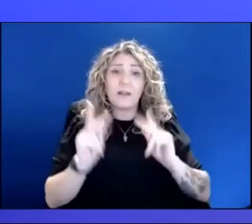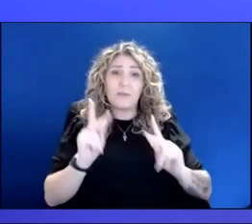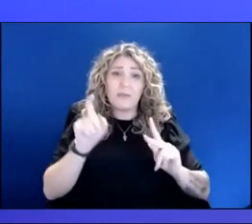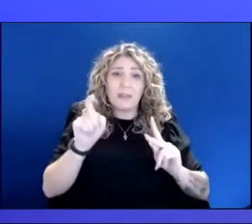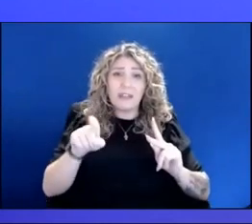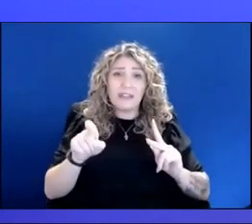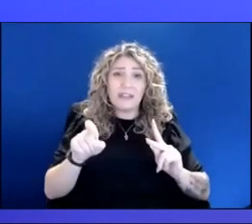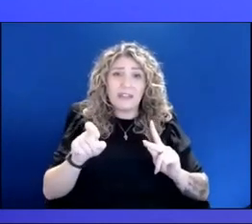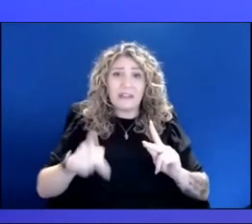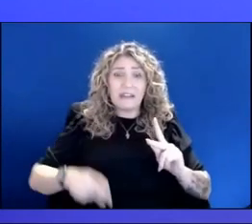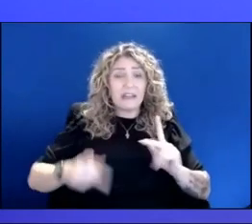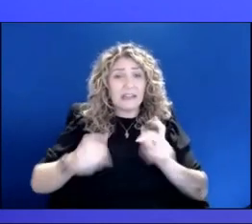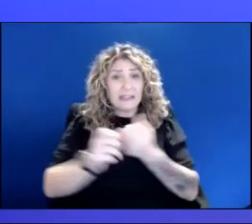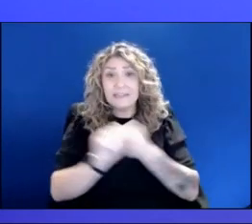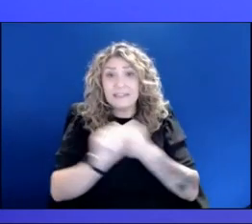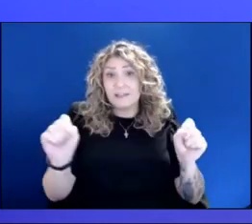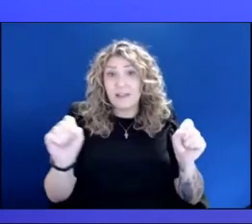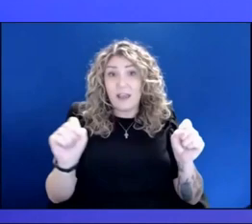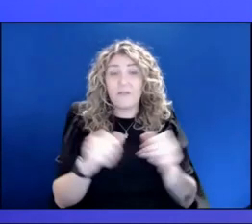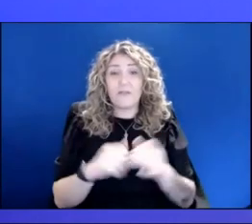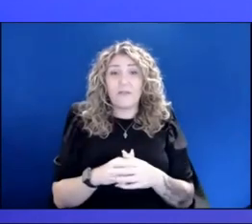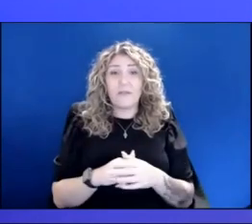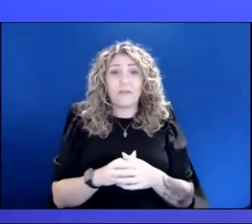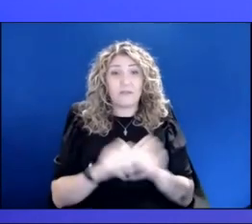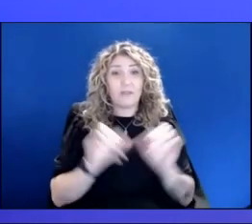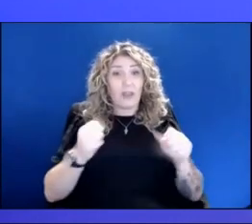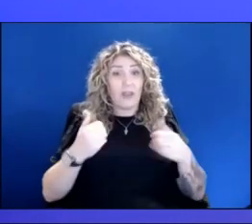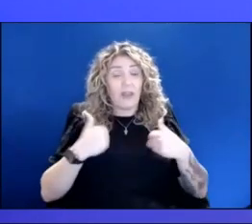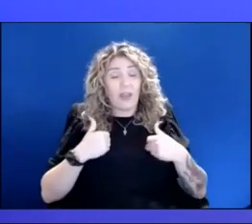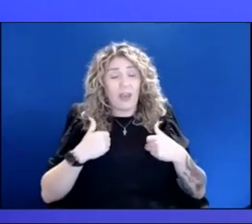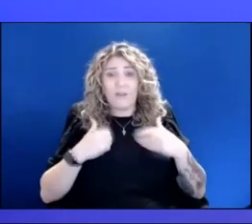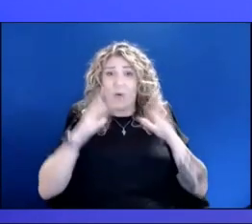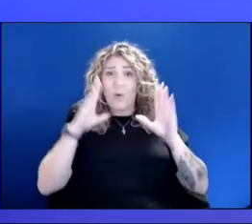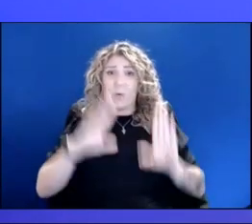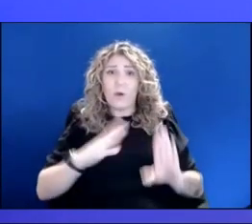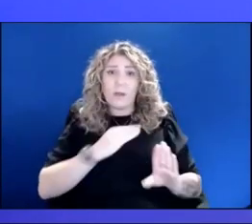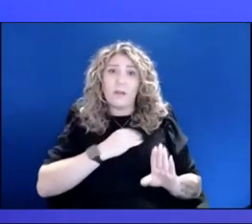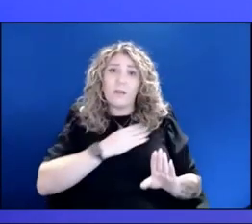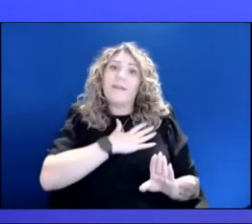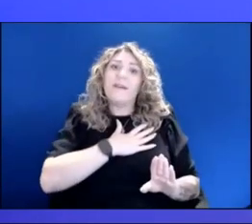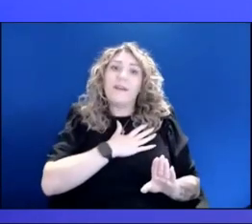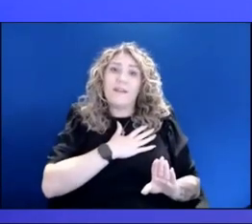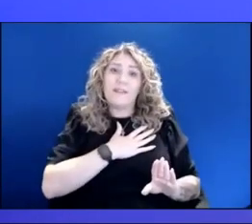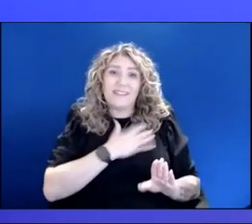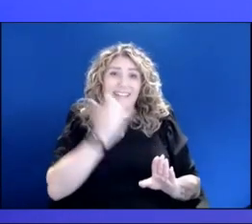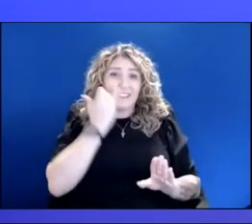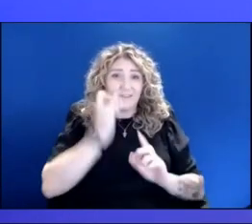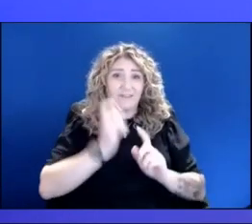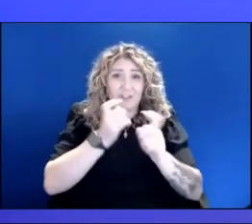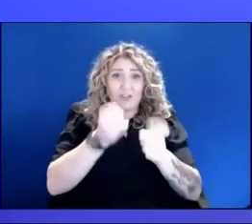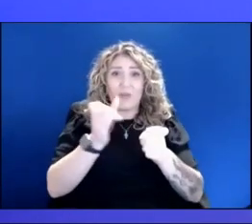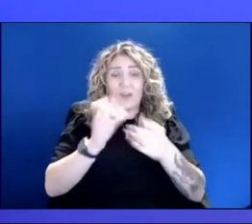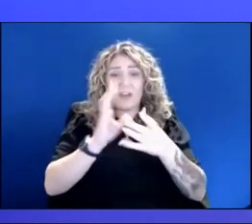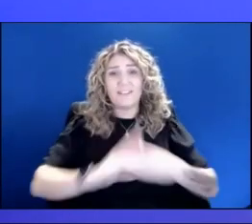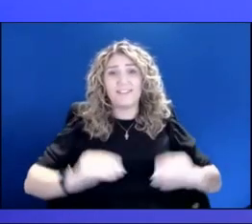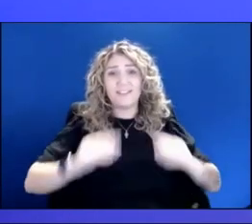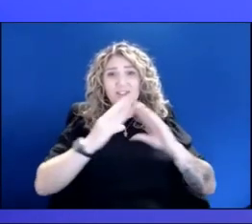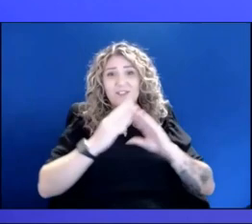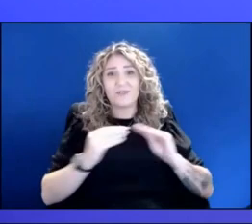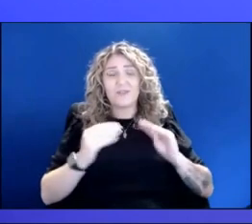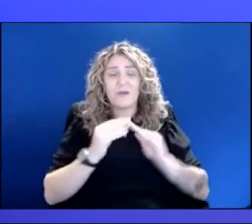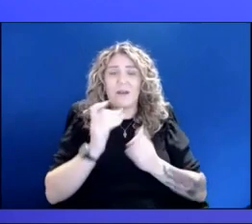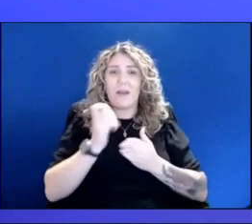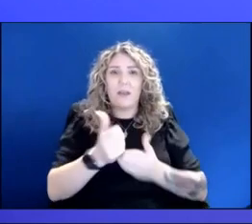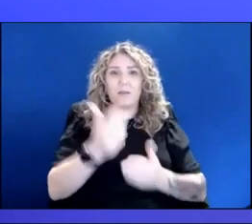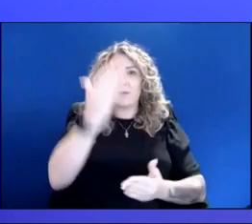and you can have a great reward by doing it. So I think this kind of story makes awareness so much right